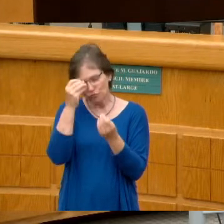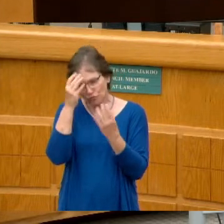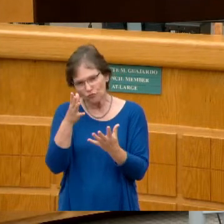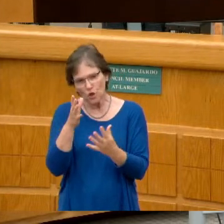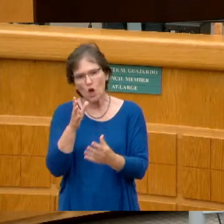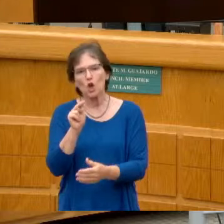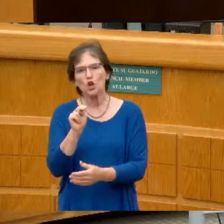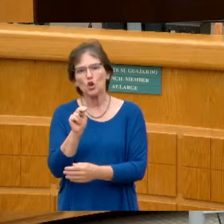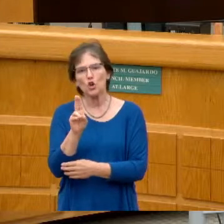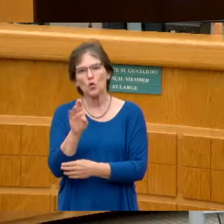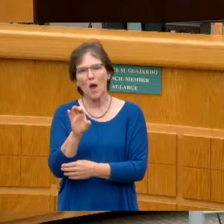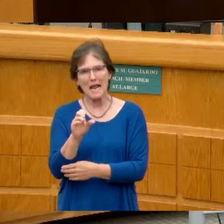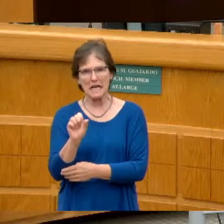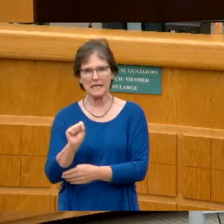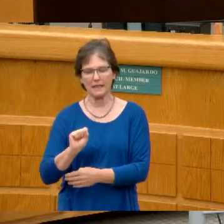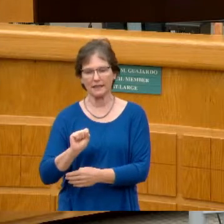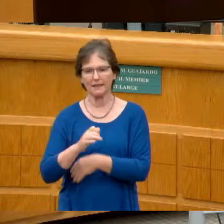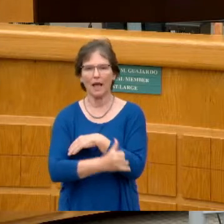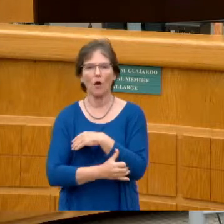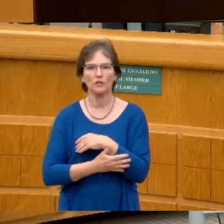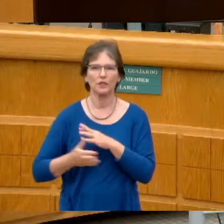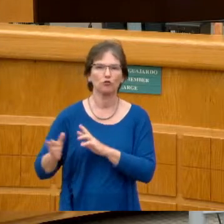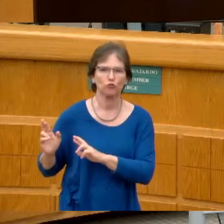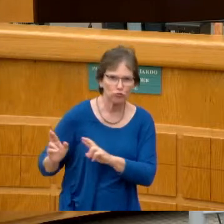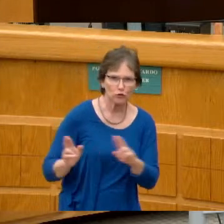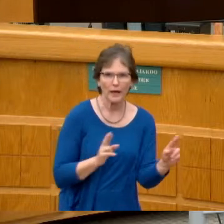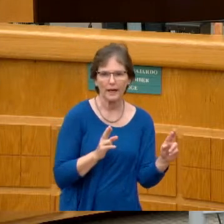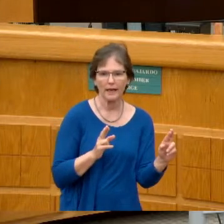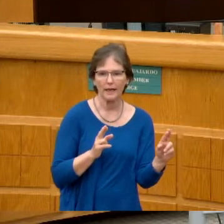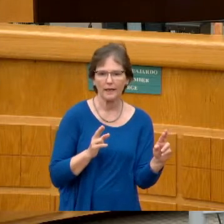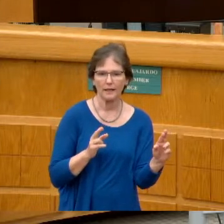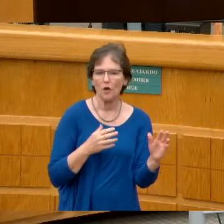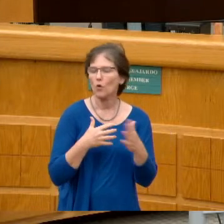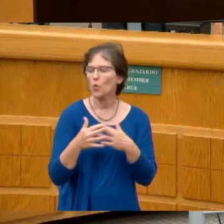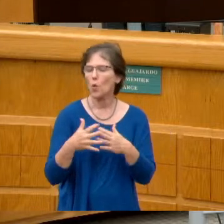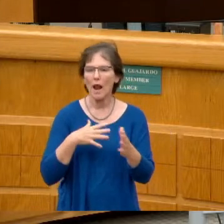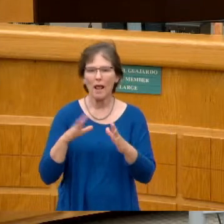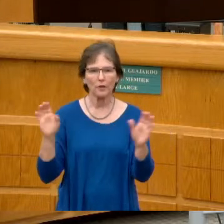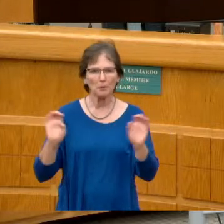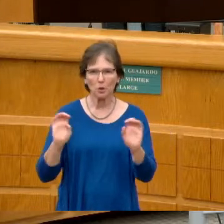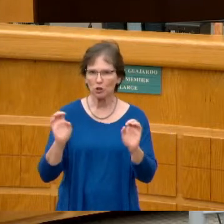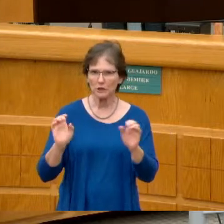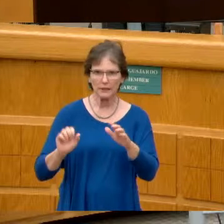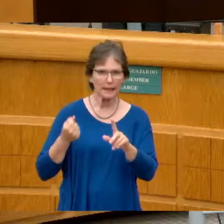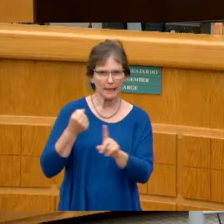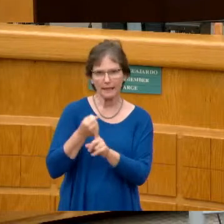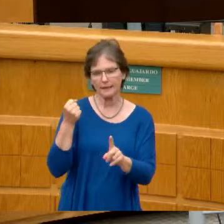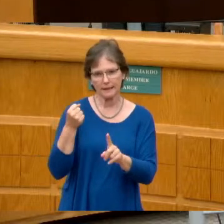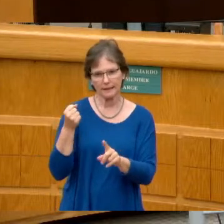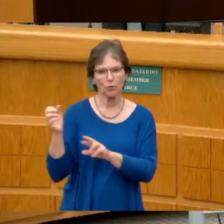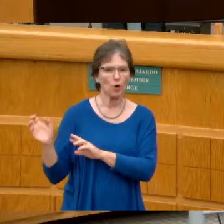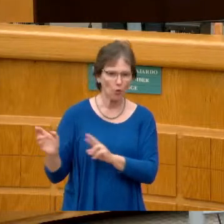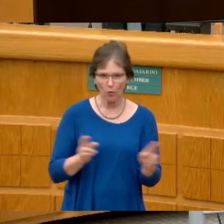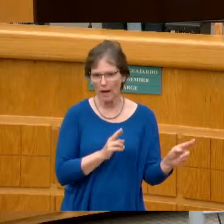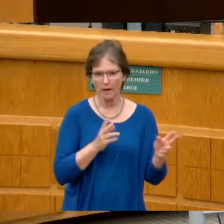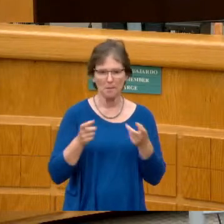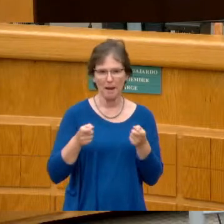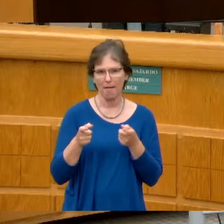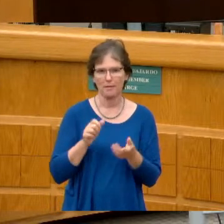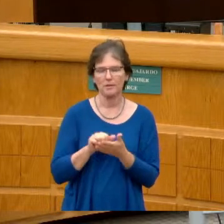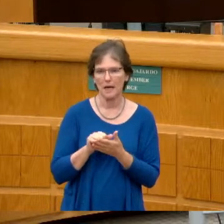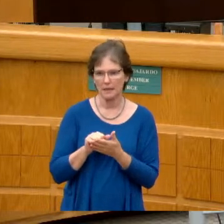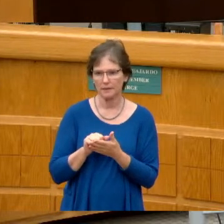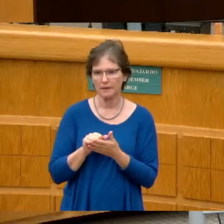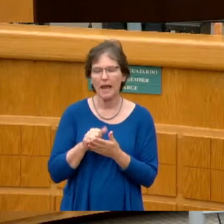get vaccinations or when we get another surge. And I know you're going to hear from Dr. Bird today, so I want you to listen to what the